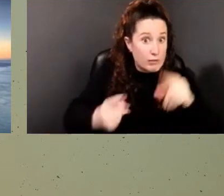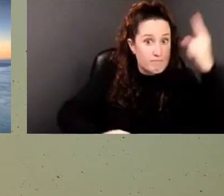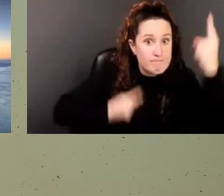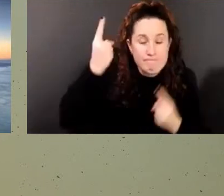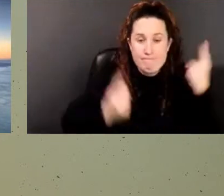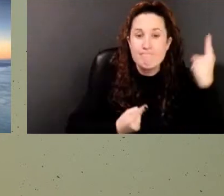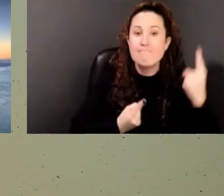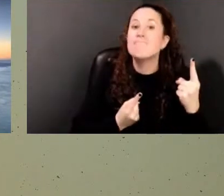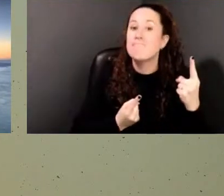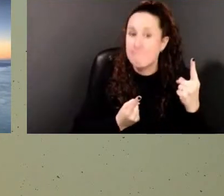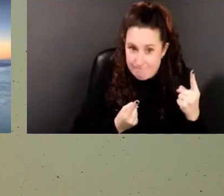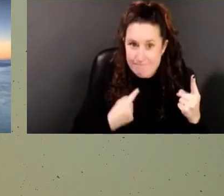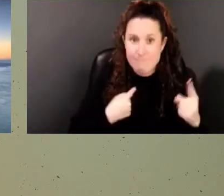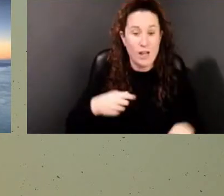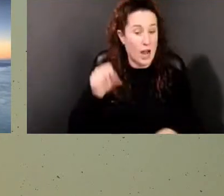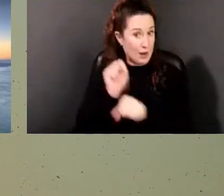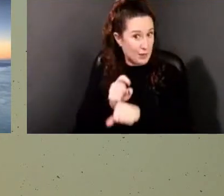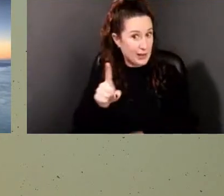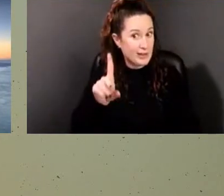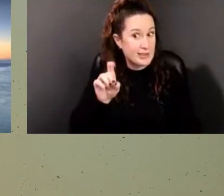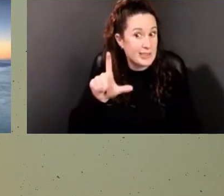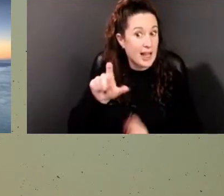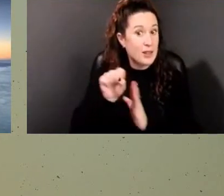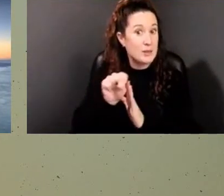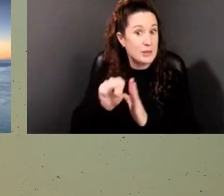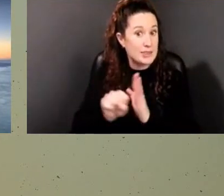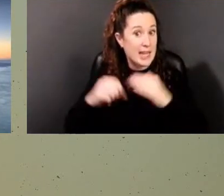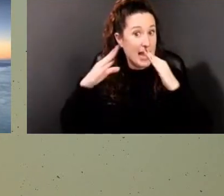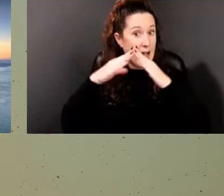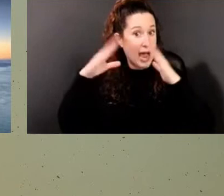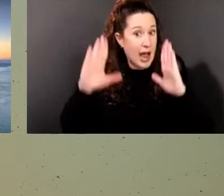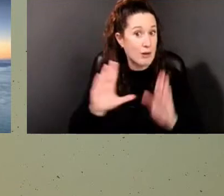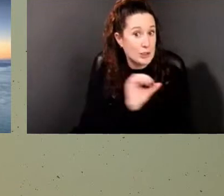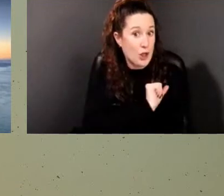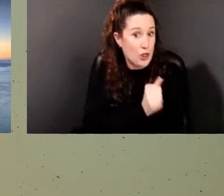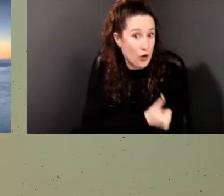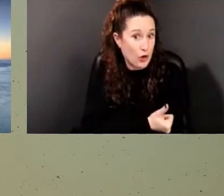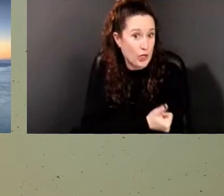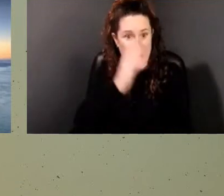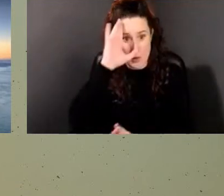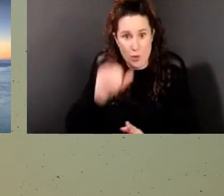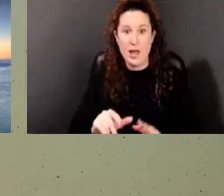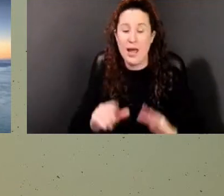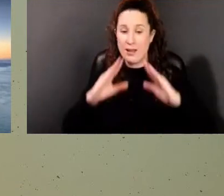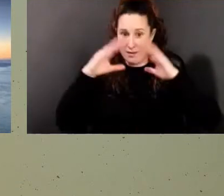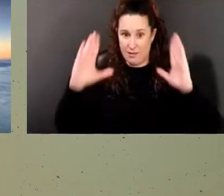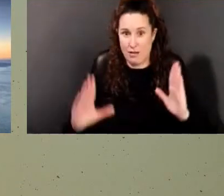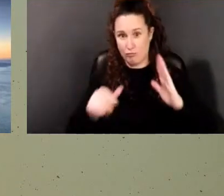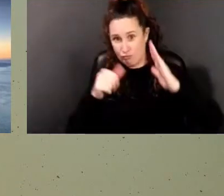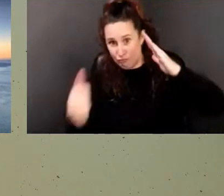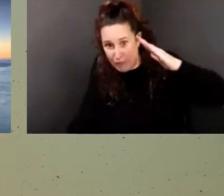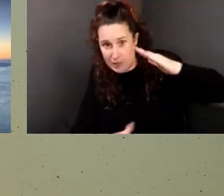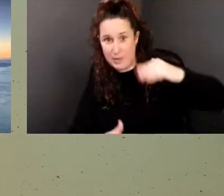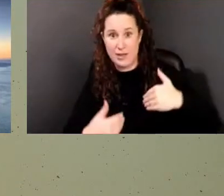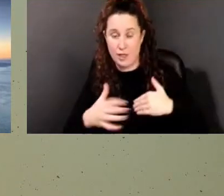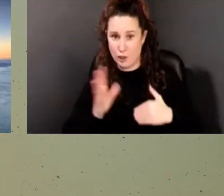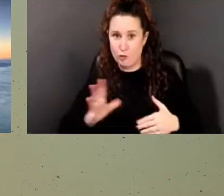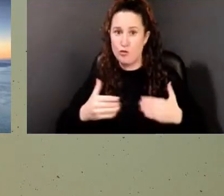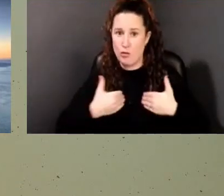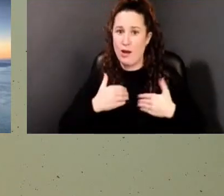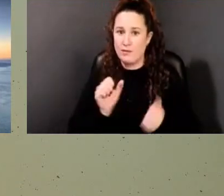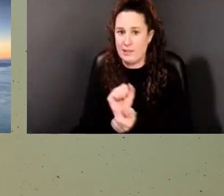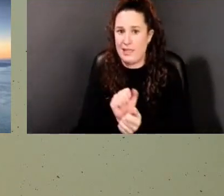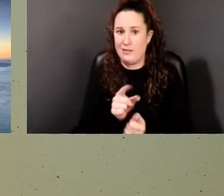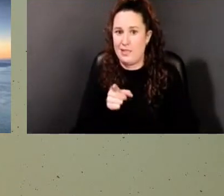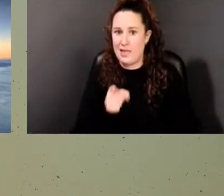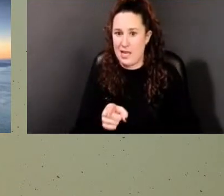work, the Delaware State Housing Authority, down in the basement, I think they used to house slaves. So it took me back wondering, okay, are we going to